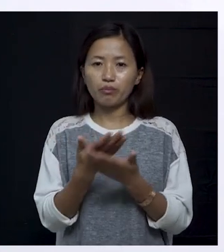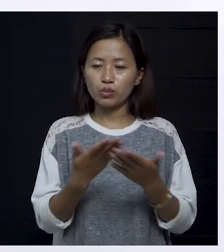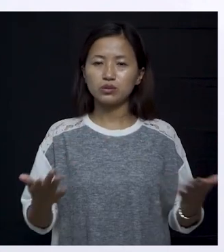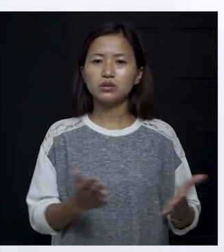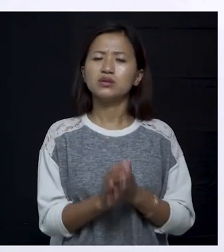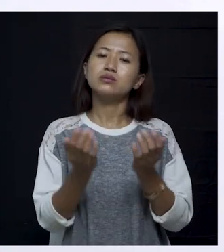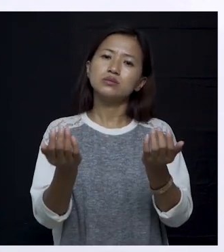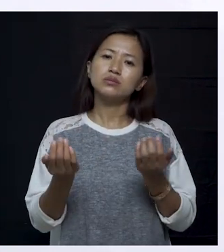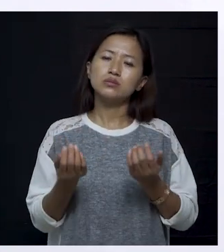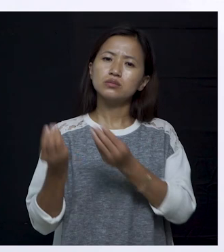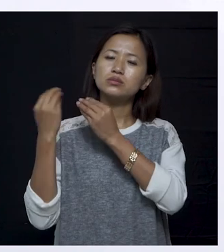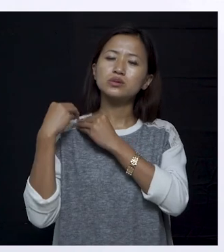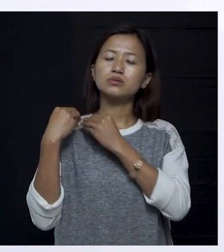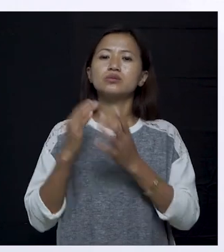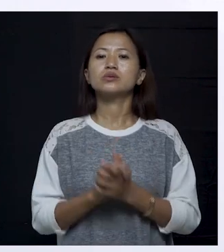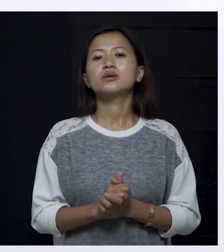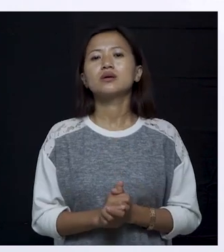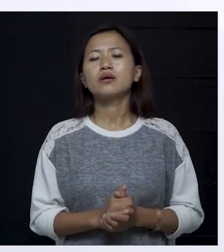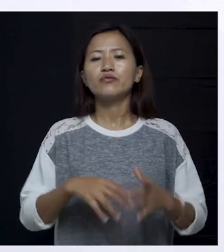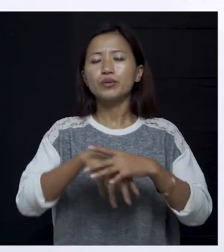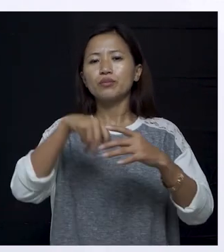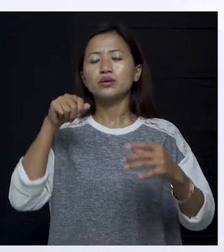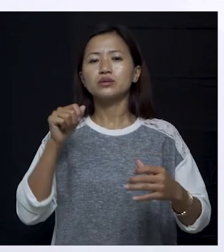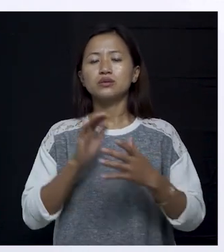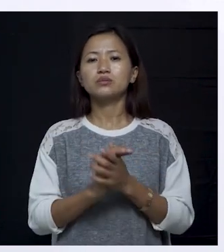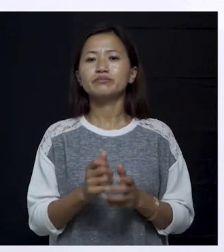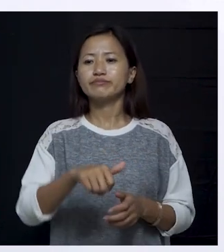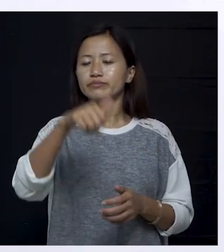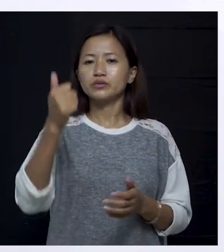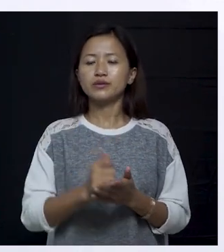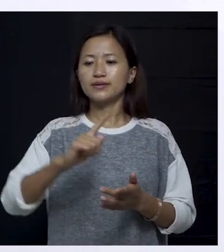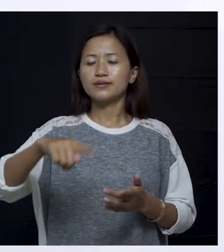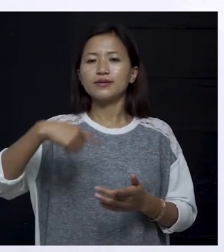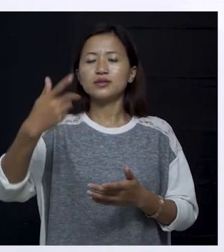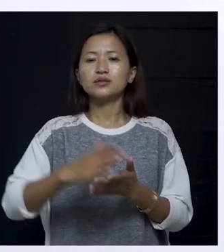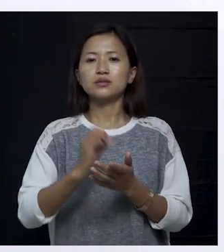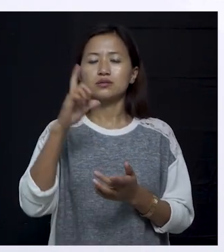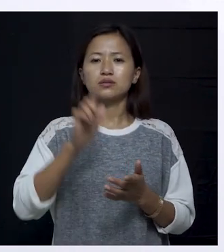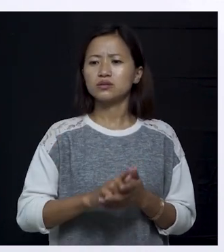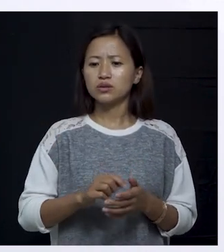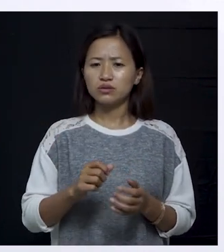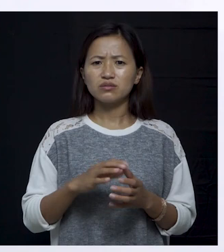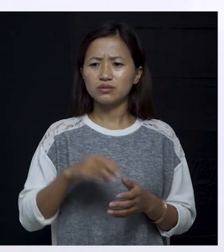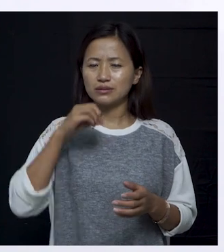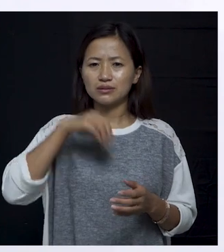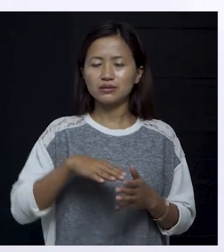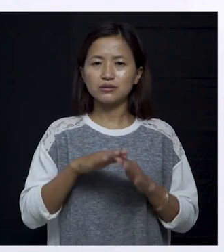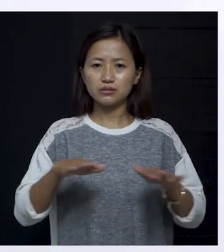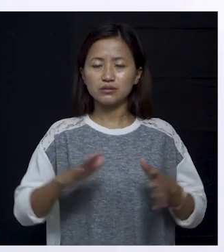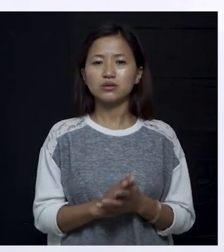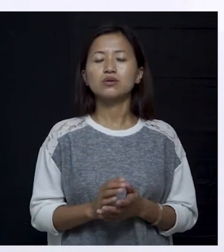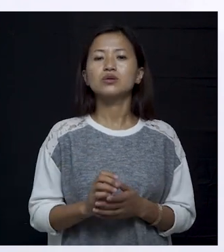to protect it, because after you pass out to the next class, your juniors are going to use it again. So you don't have